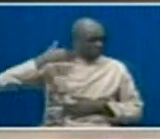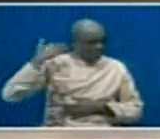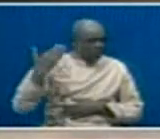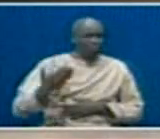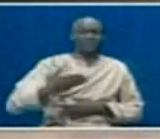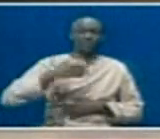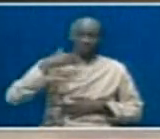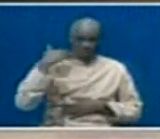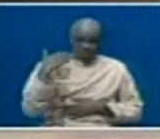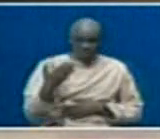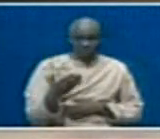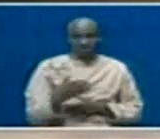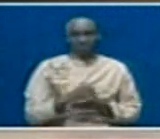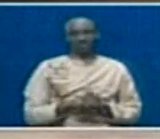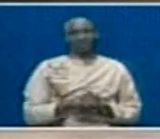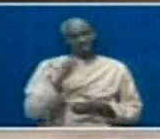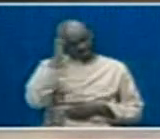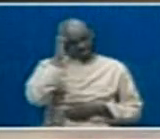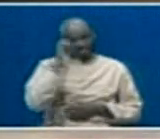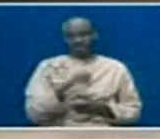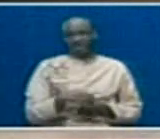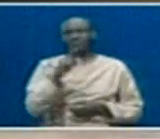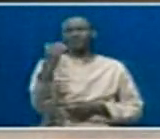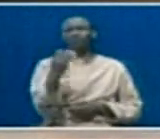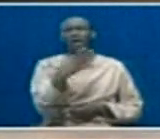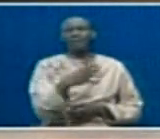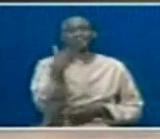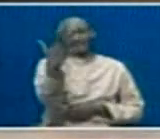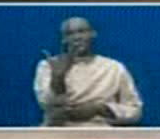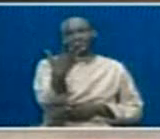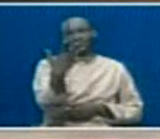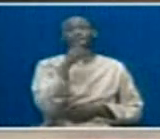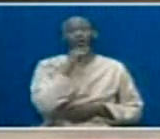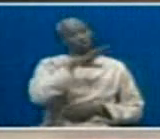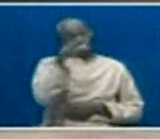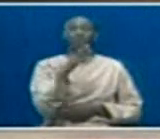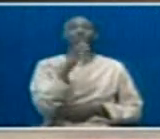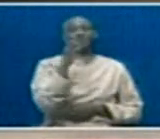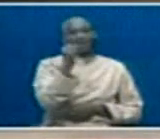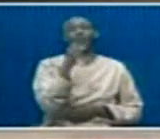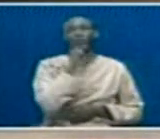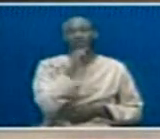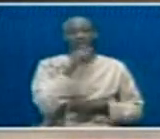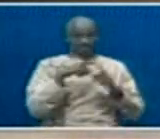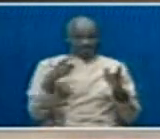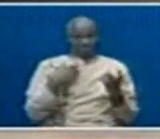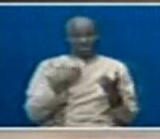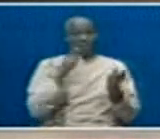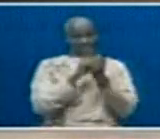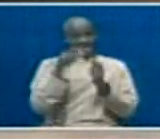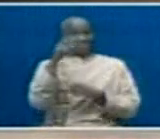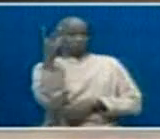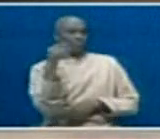always reading. How many kids did he have? 5? He had 5 kids. 5 boys? Boys, all boys, but I have not met the other